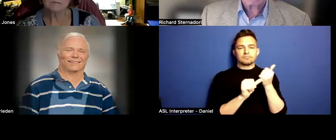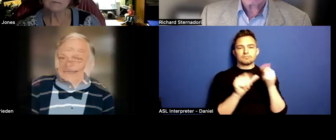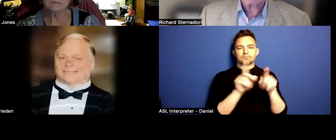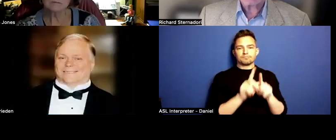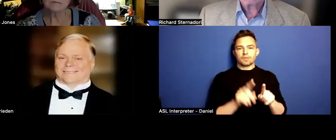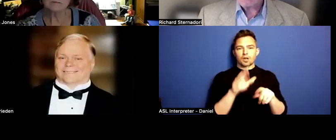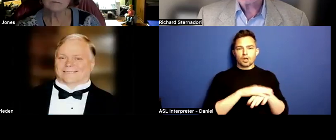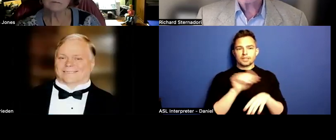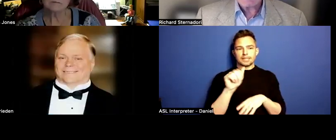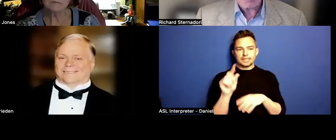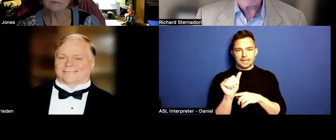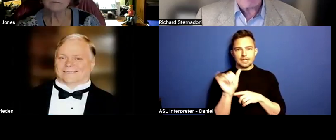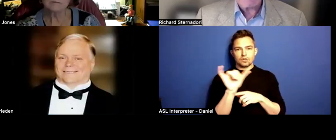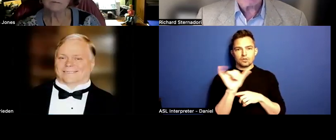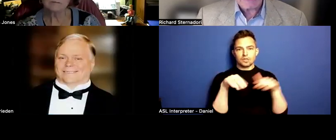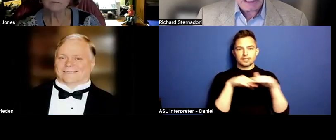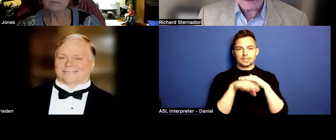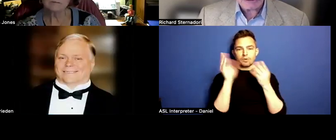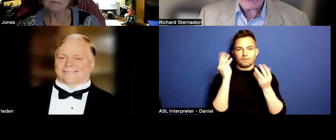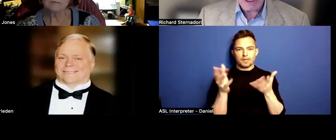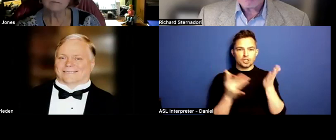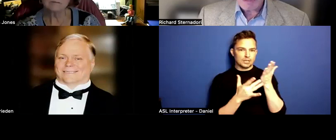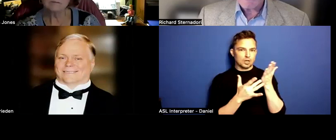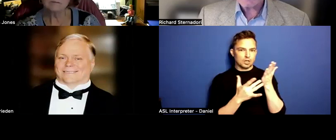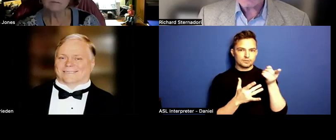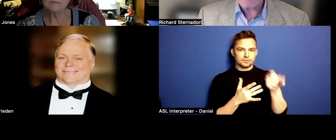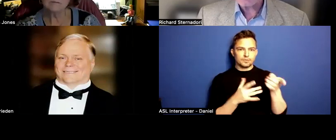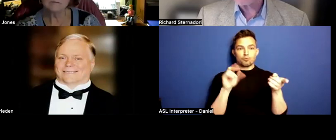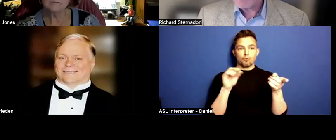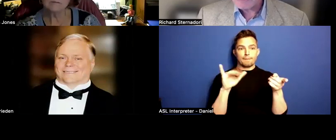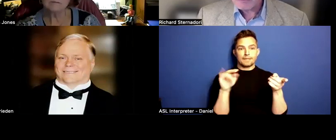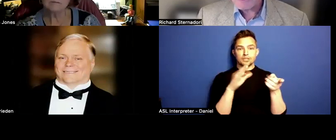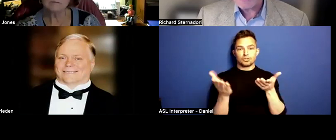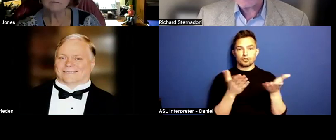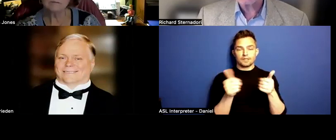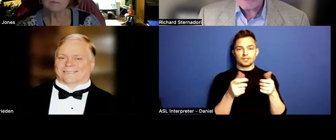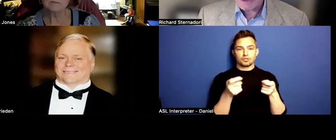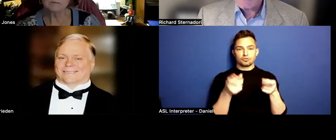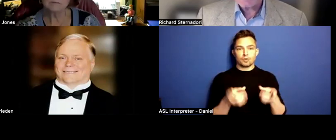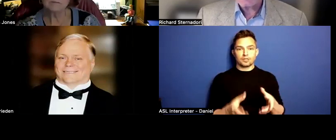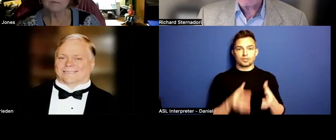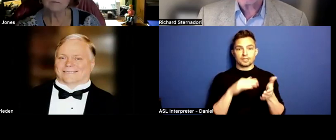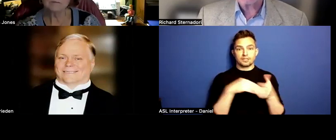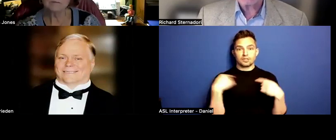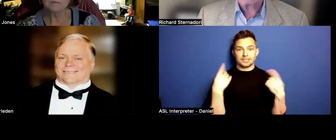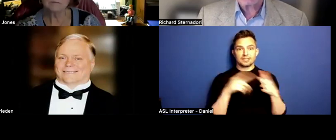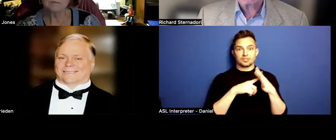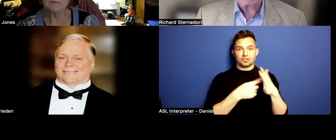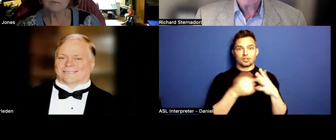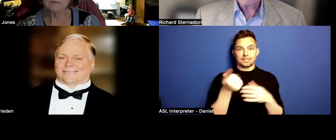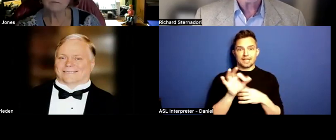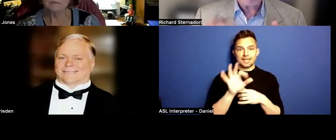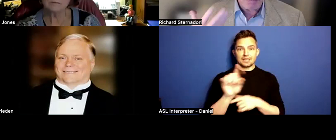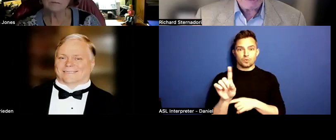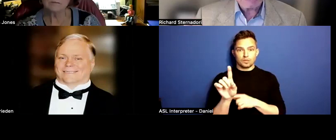with Disabilities Act and accessible information technologies. Robin has served as the director of the center since its inception in